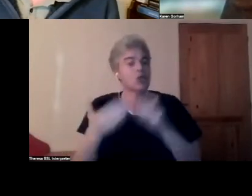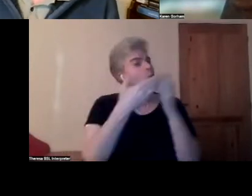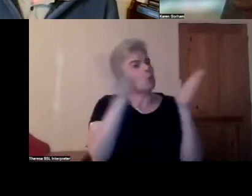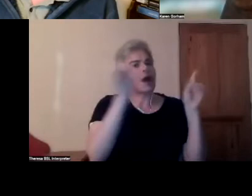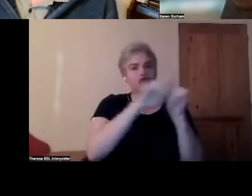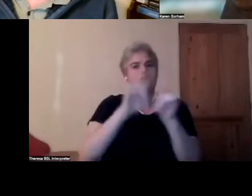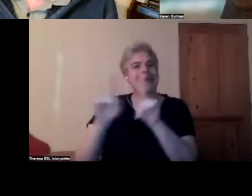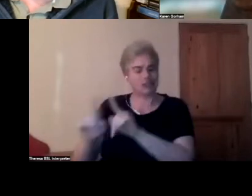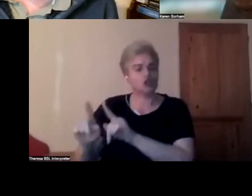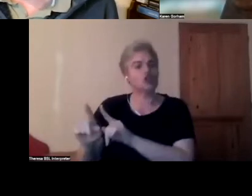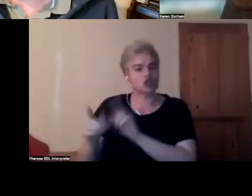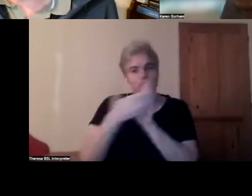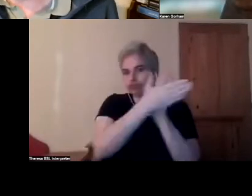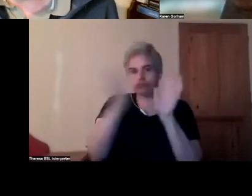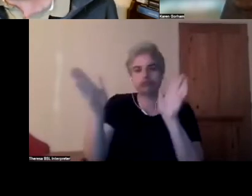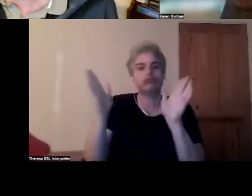wide-ranging